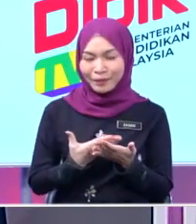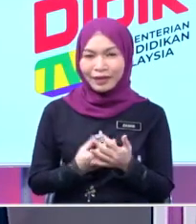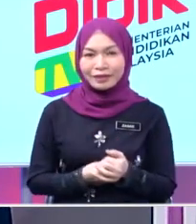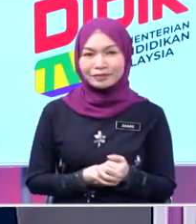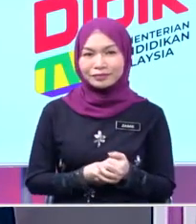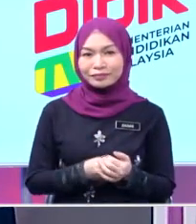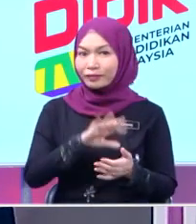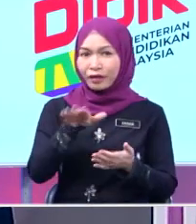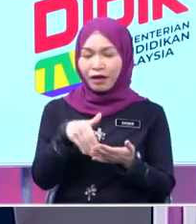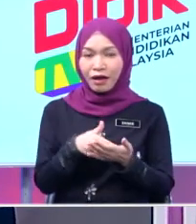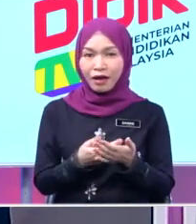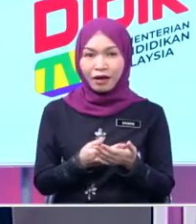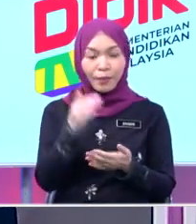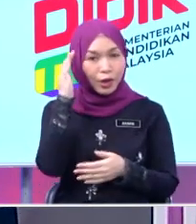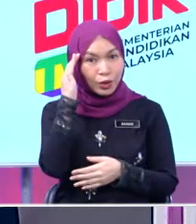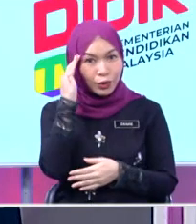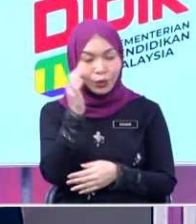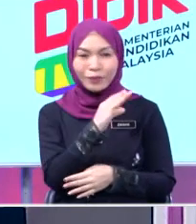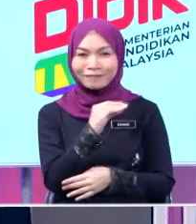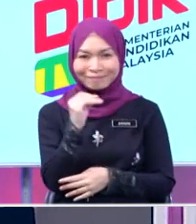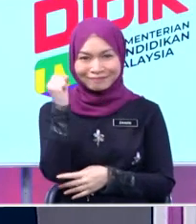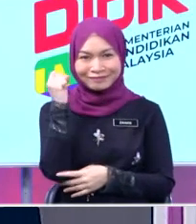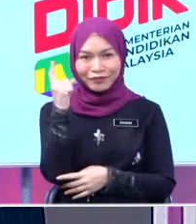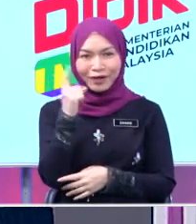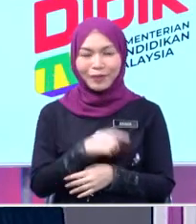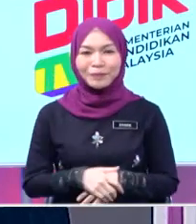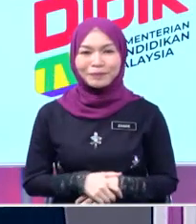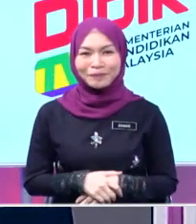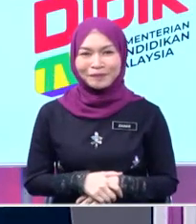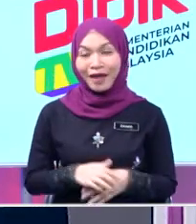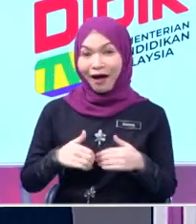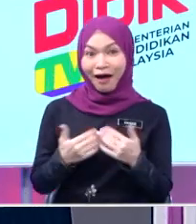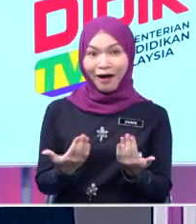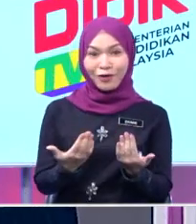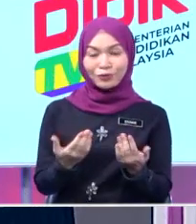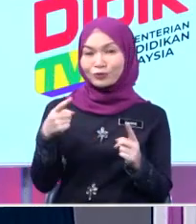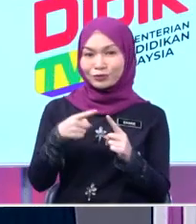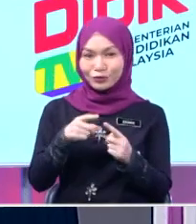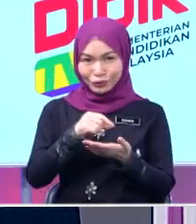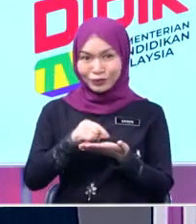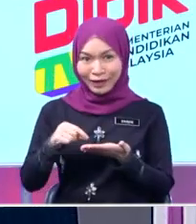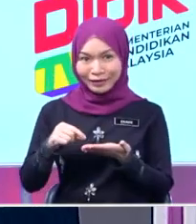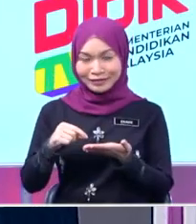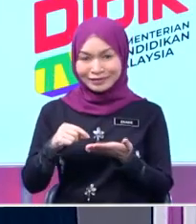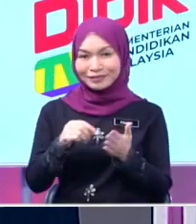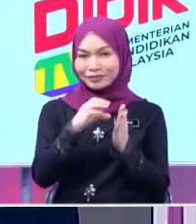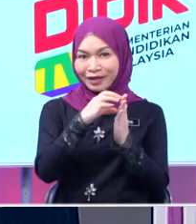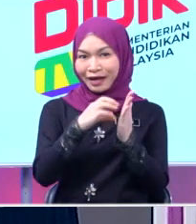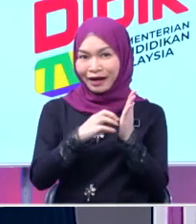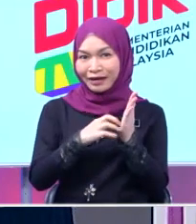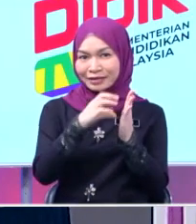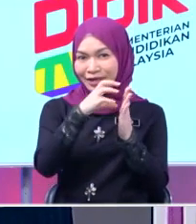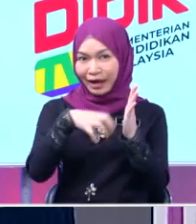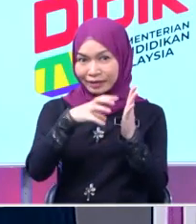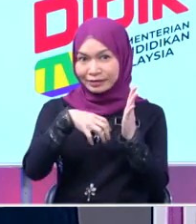aware of that because that's the only thing I tell them every time when we do writing. Make sure you use all of the content points